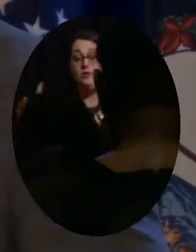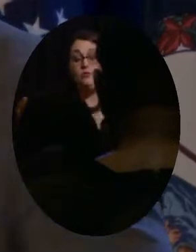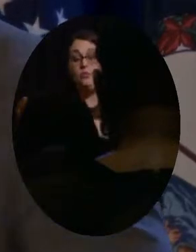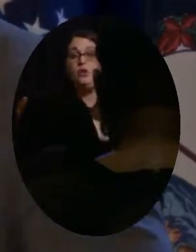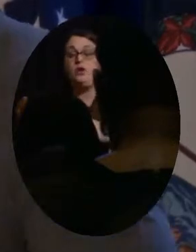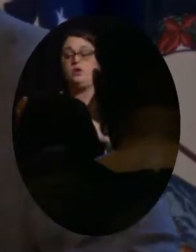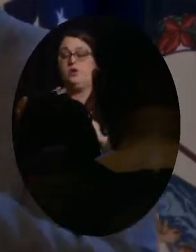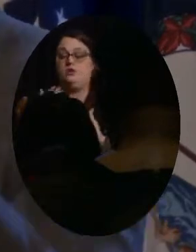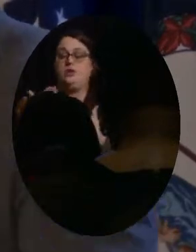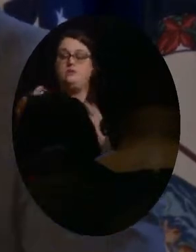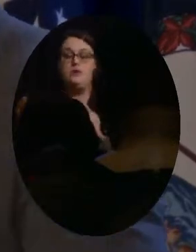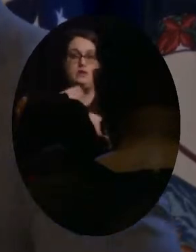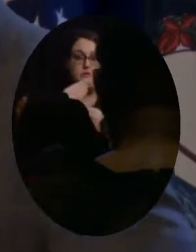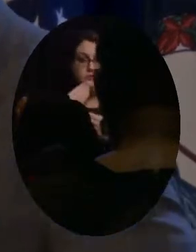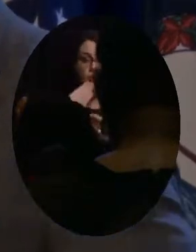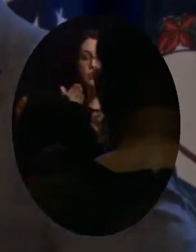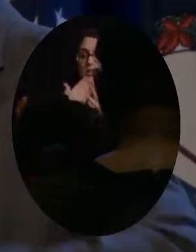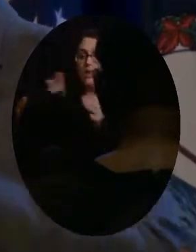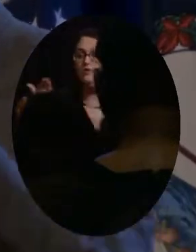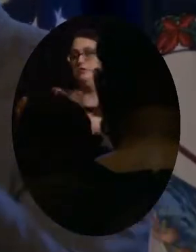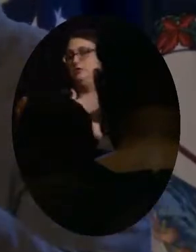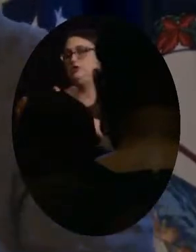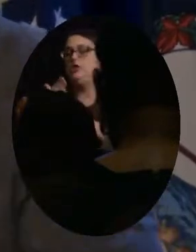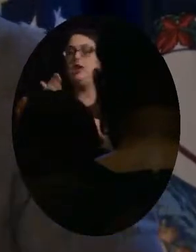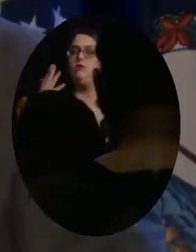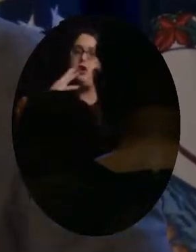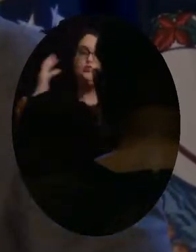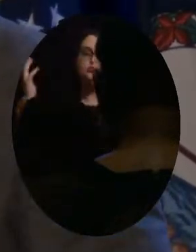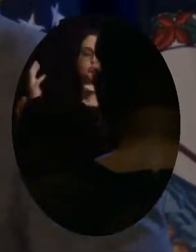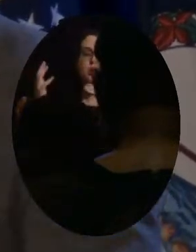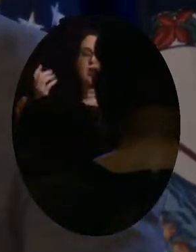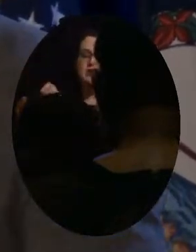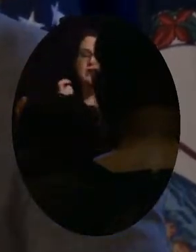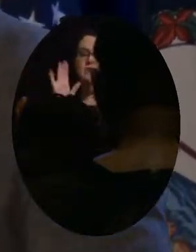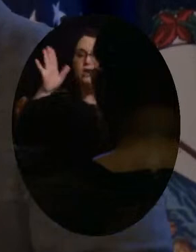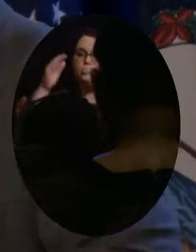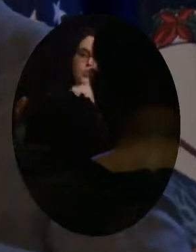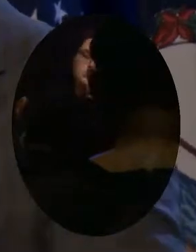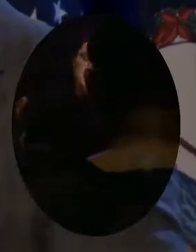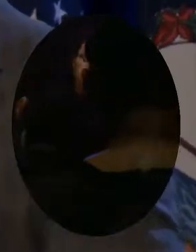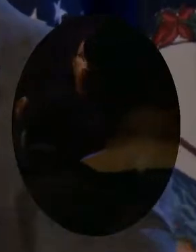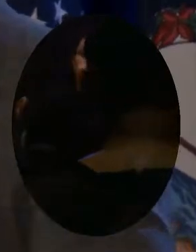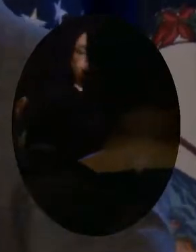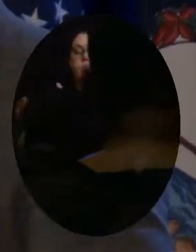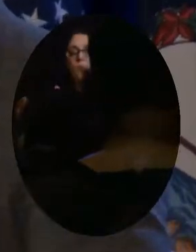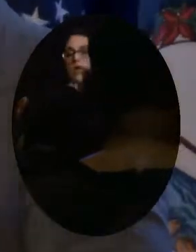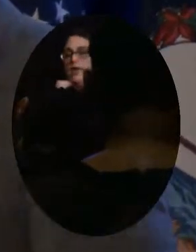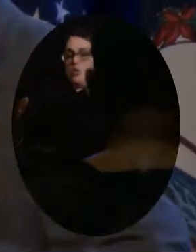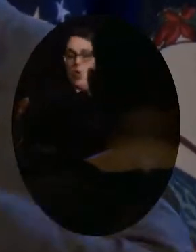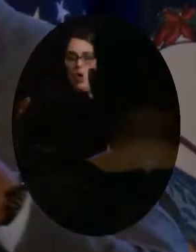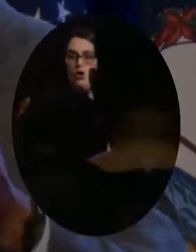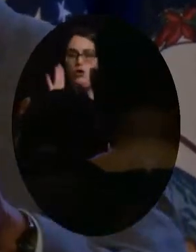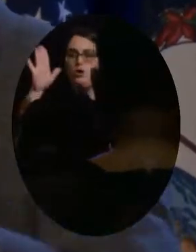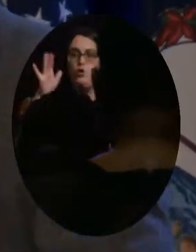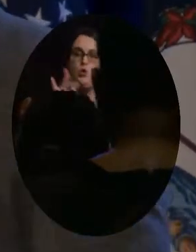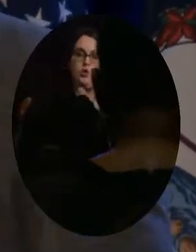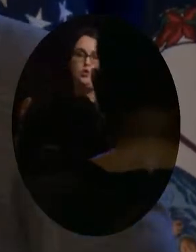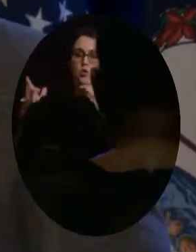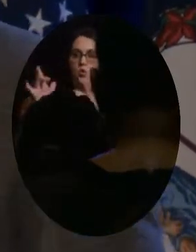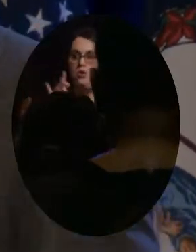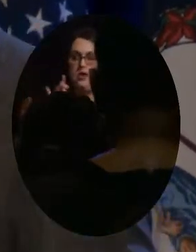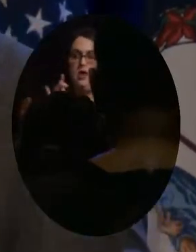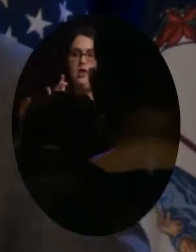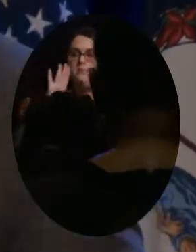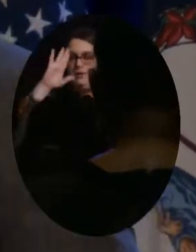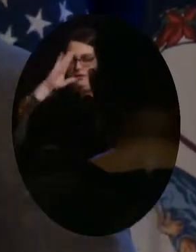from the earth. We thank you for sharing and raining down your love on us. We ask all these things in the name of your